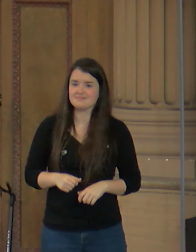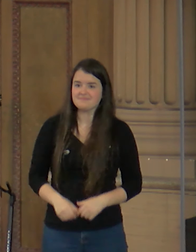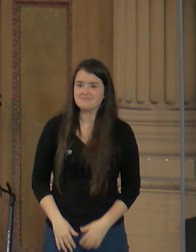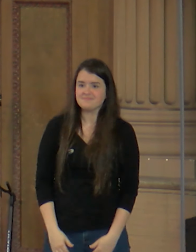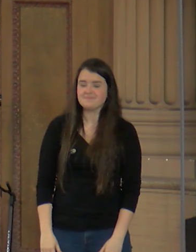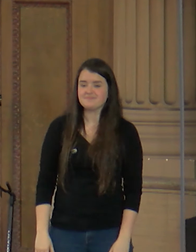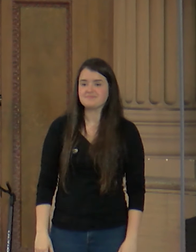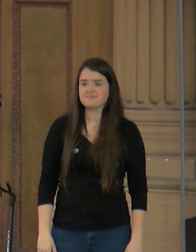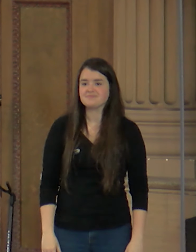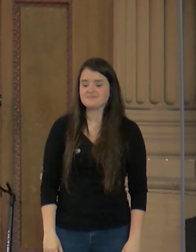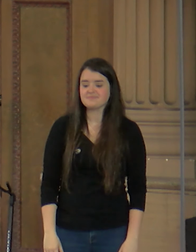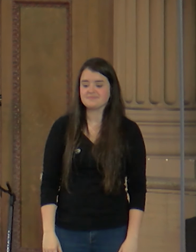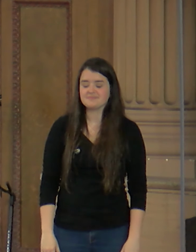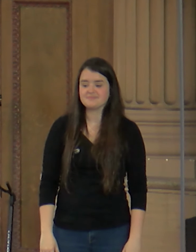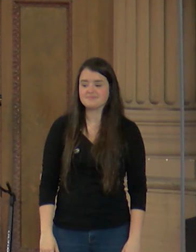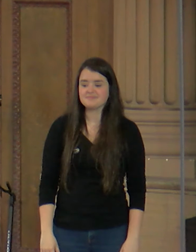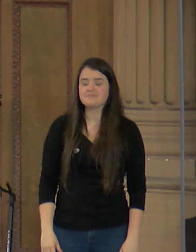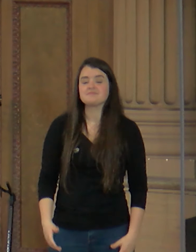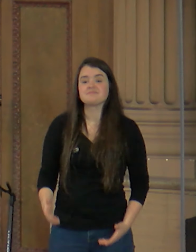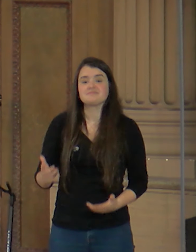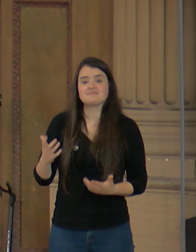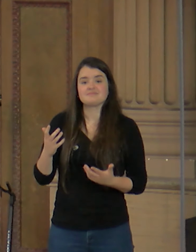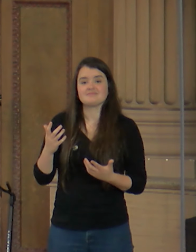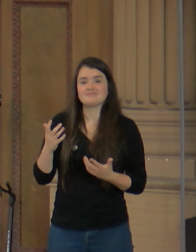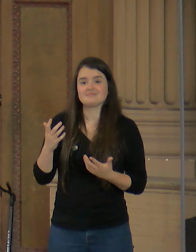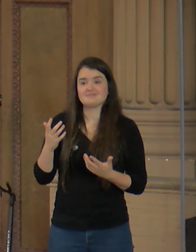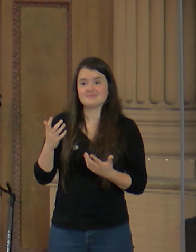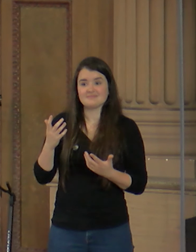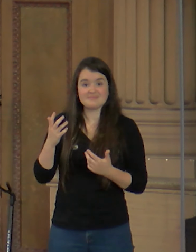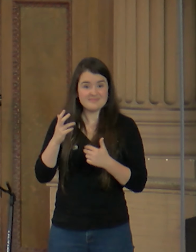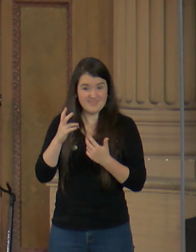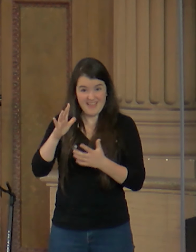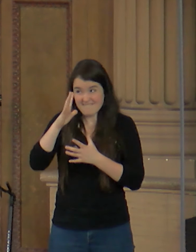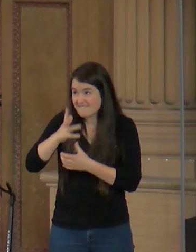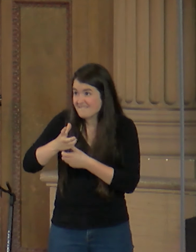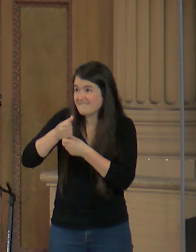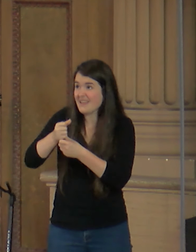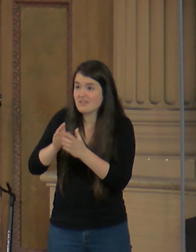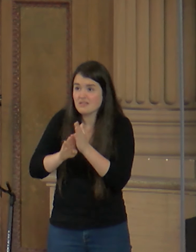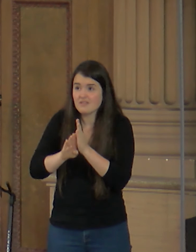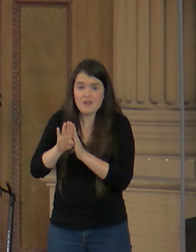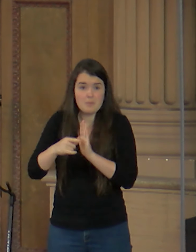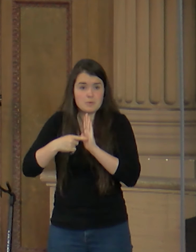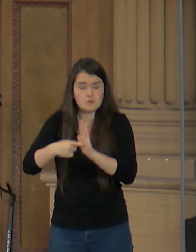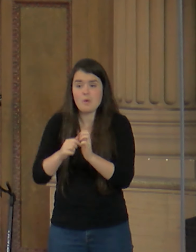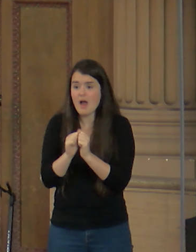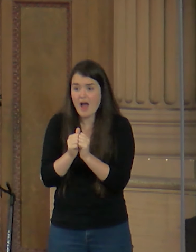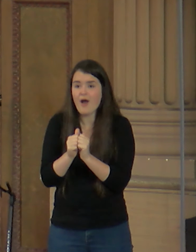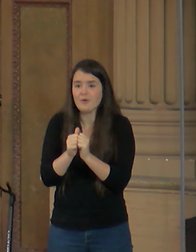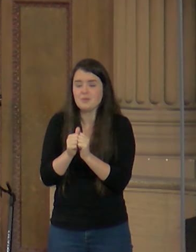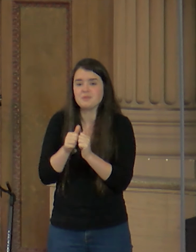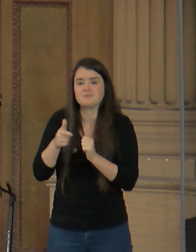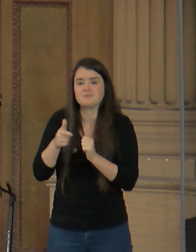And to build and to sustain our faith, God's given us this Lord's Supper. And this is an observance for Christians that preaches the truths that are at the